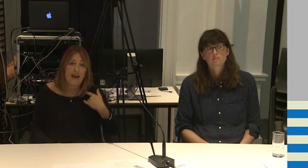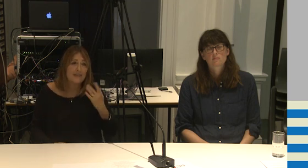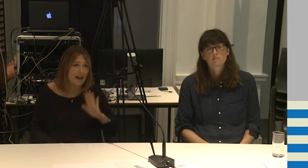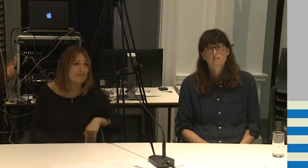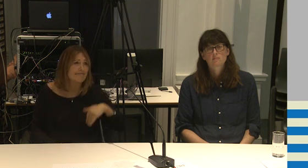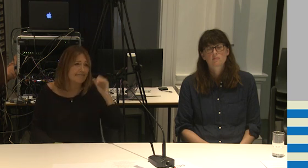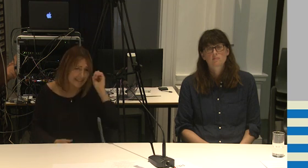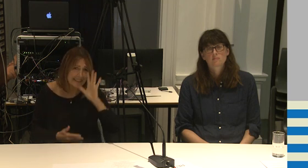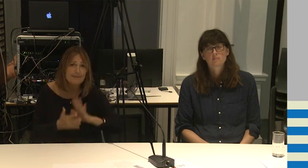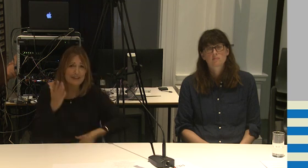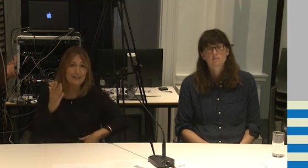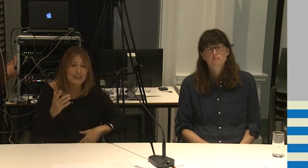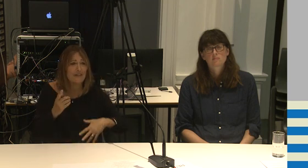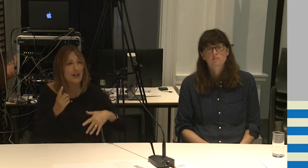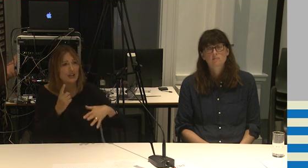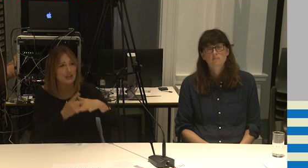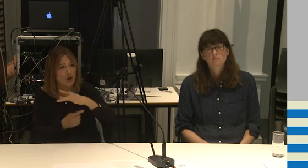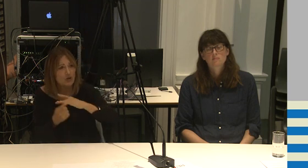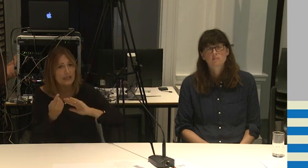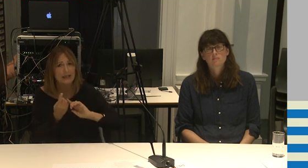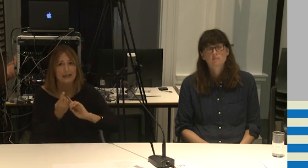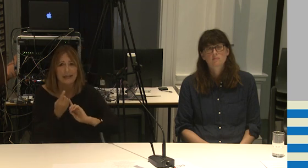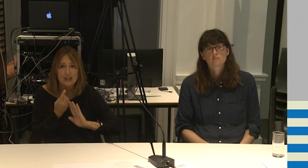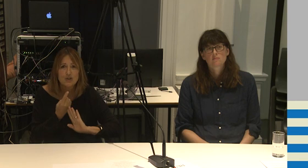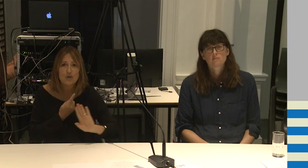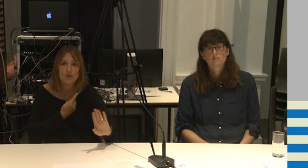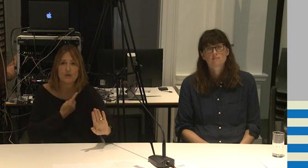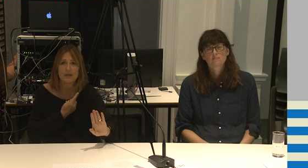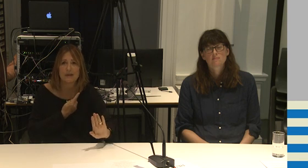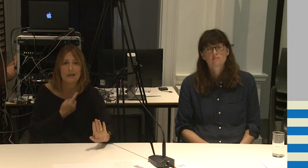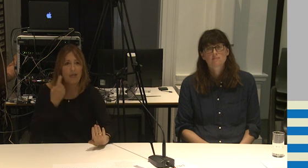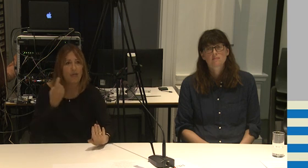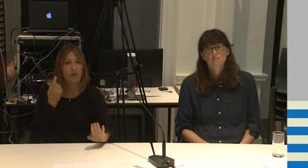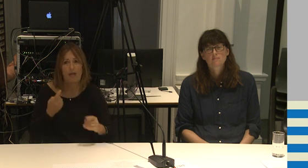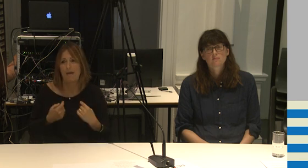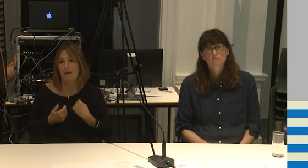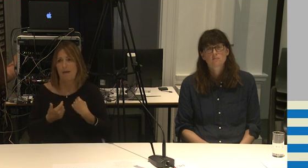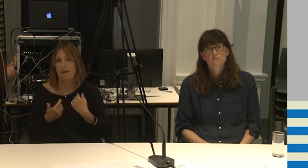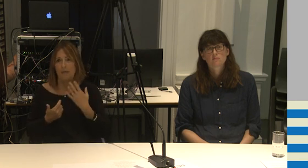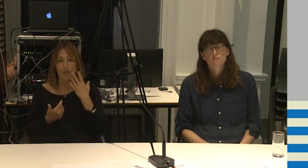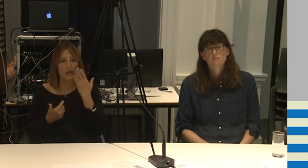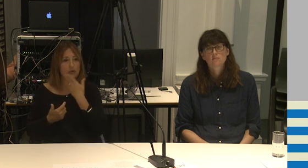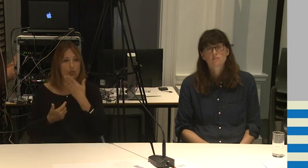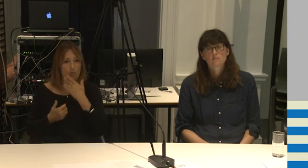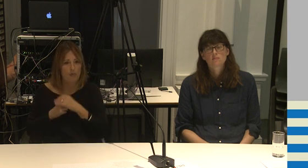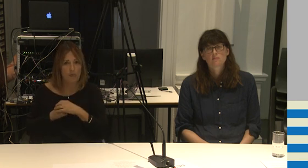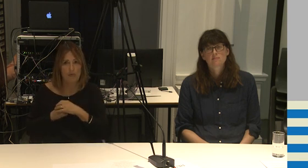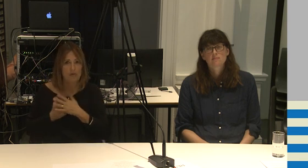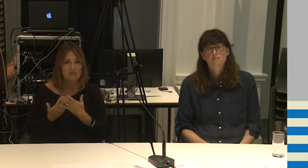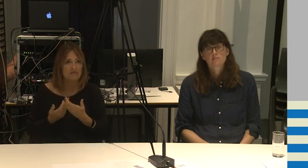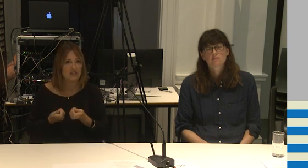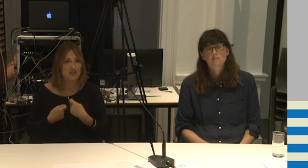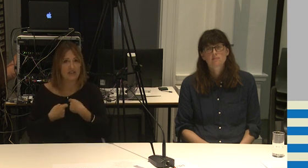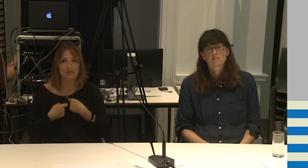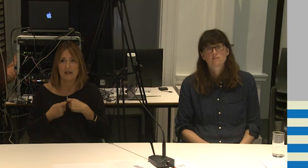being socially excluded and being thought of as, when I was at school, I was just